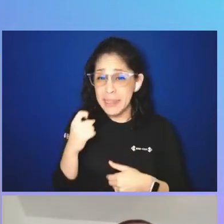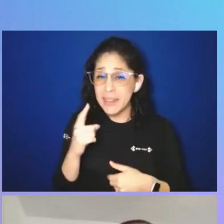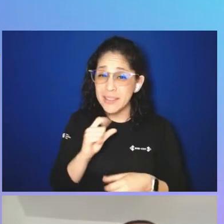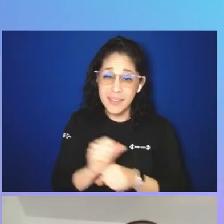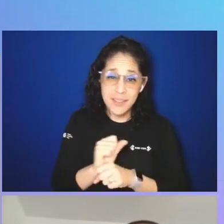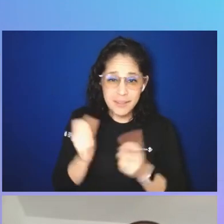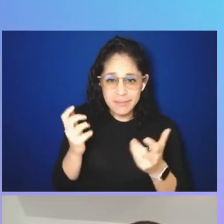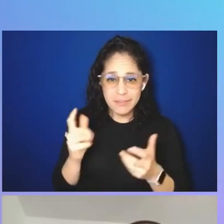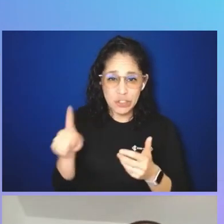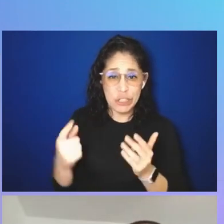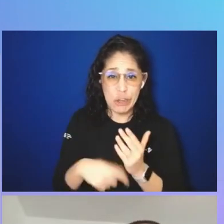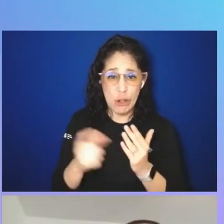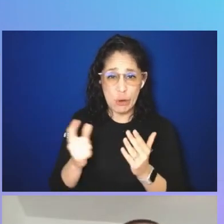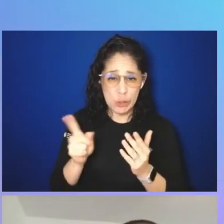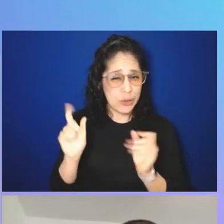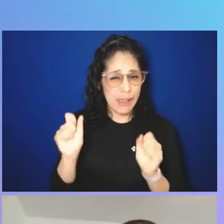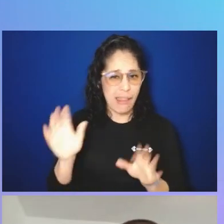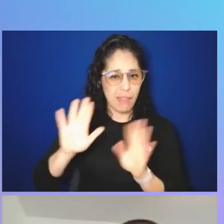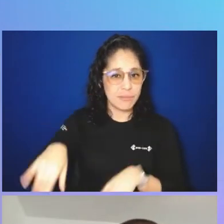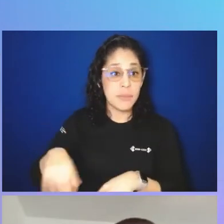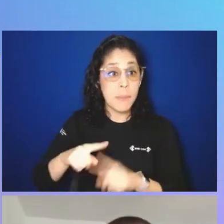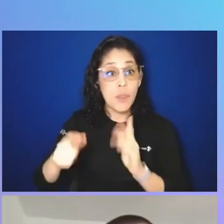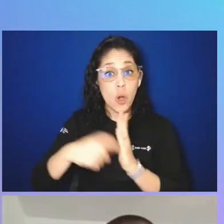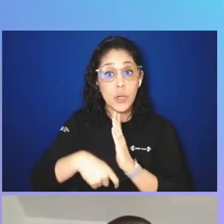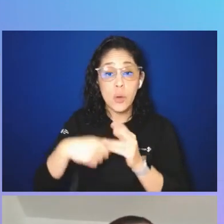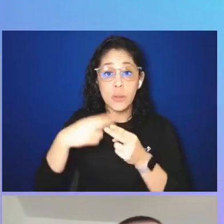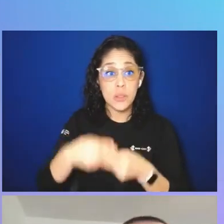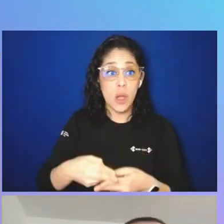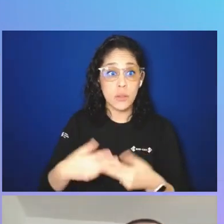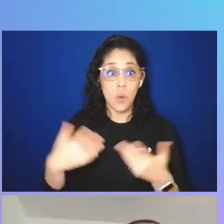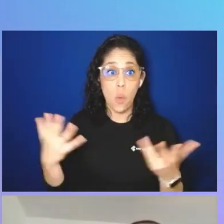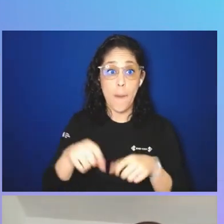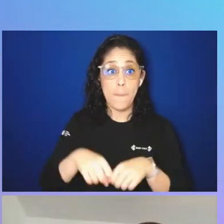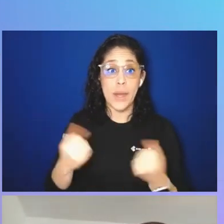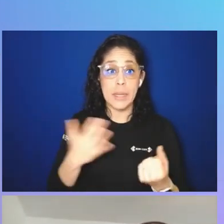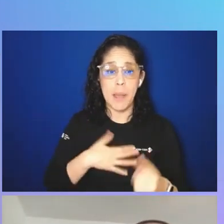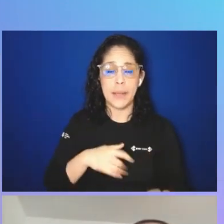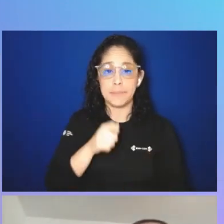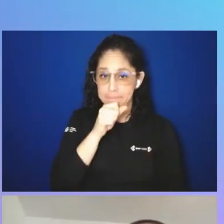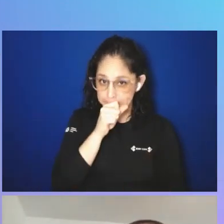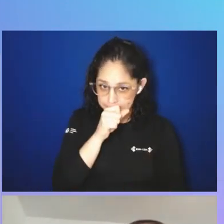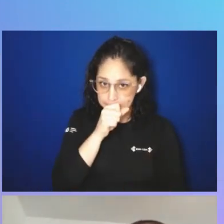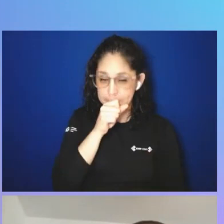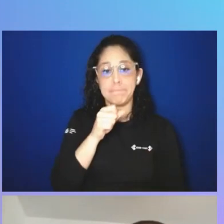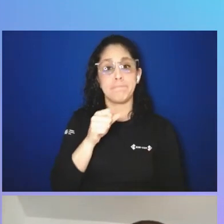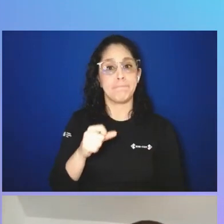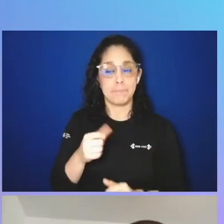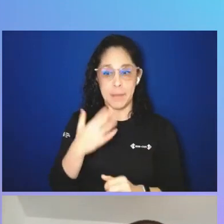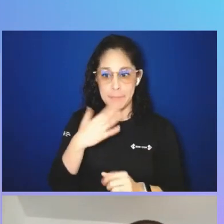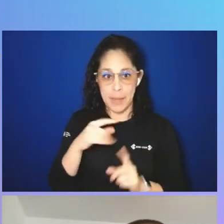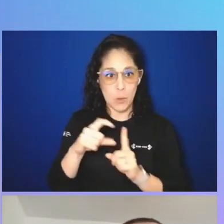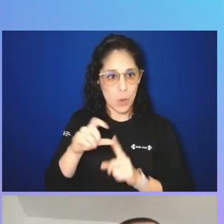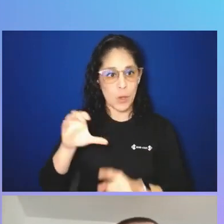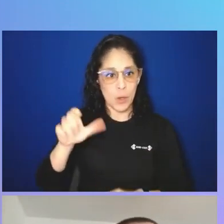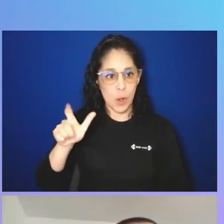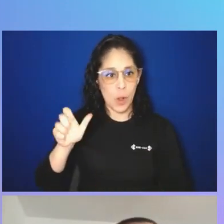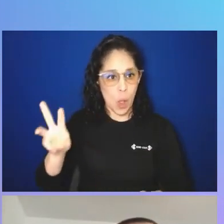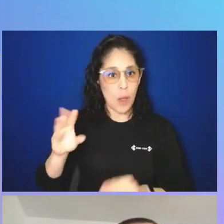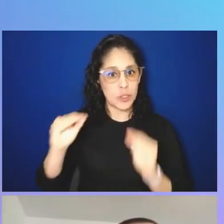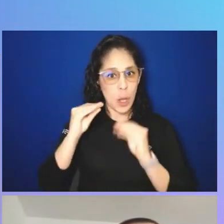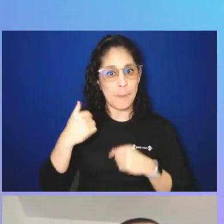article. And the article was called "What Breaking My Claw Taught Me About Accessibility."